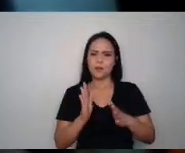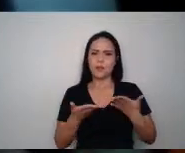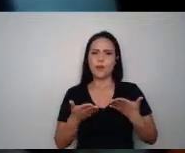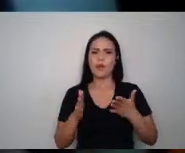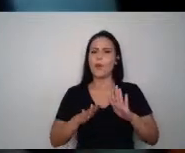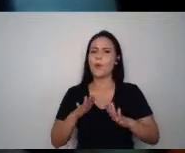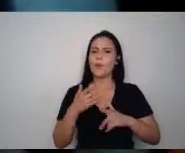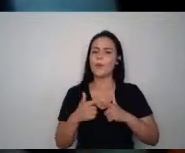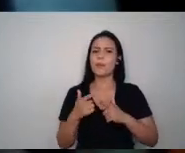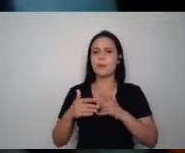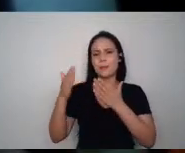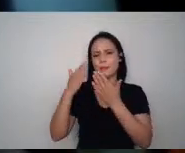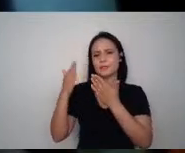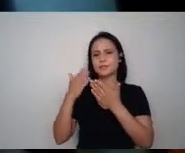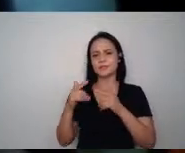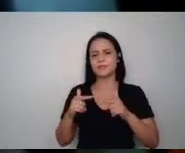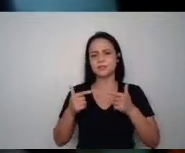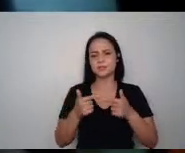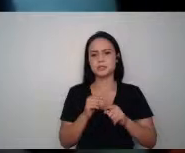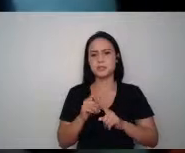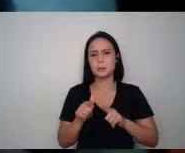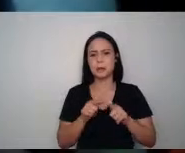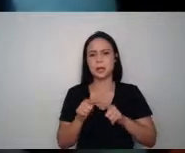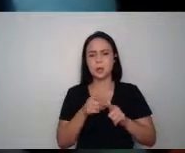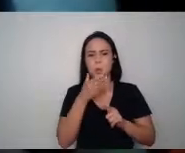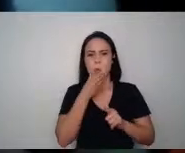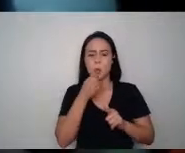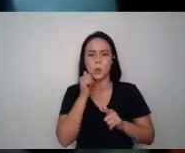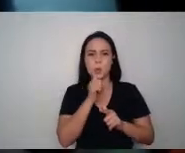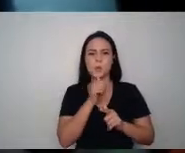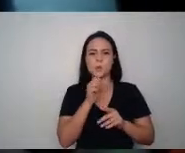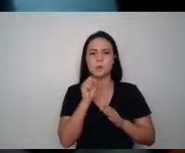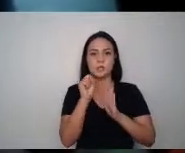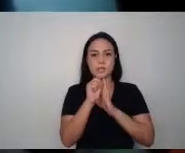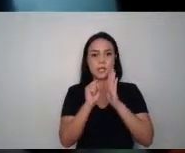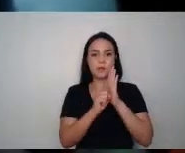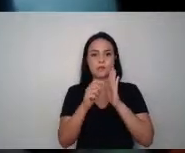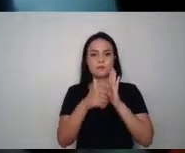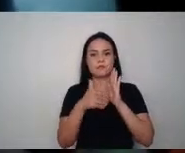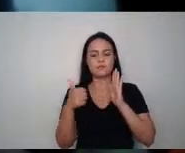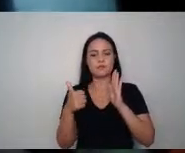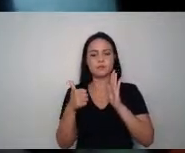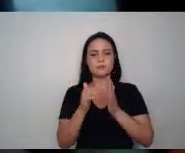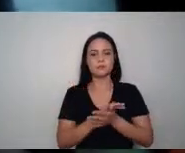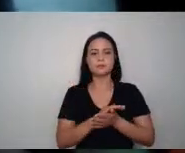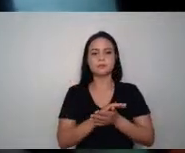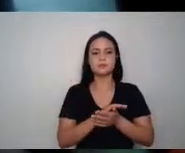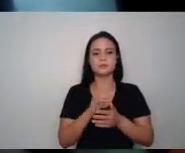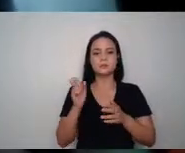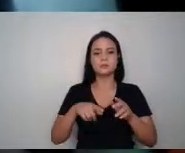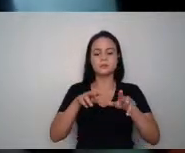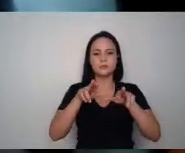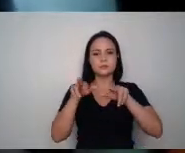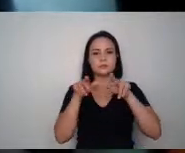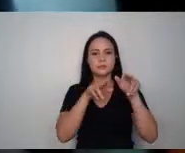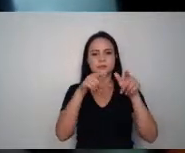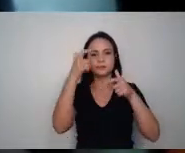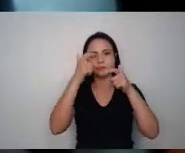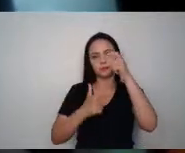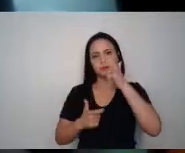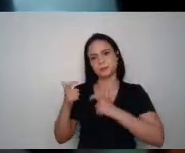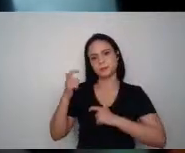will see today a couple of mental health issues that affect the 21st century